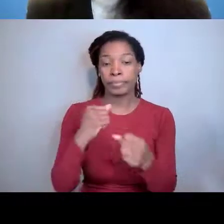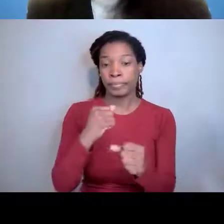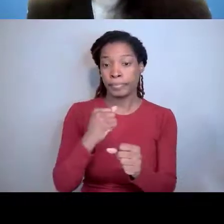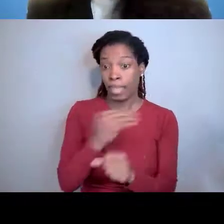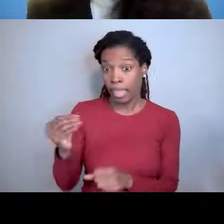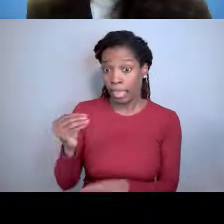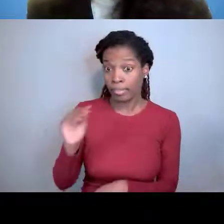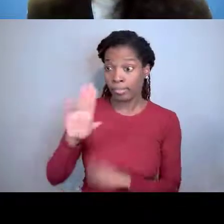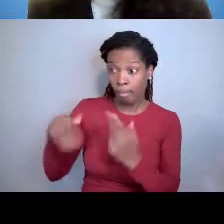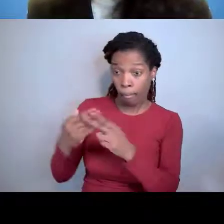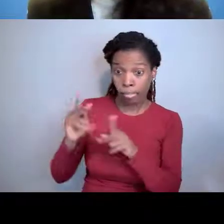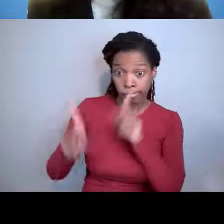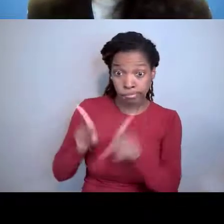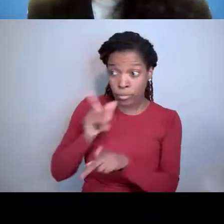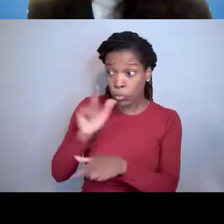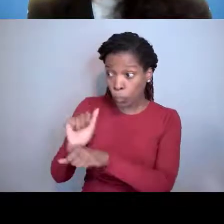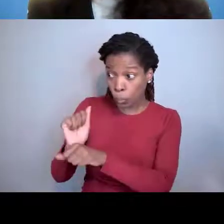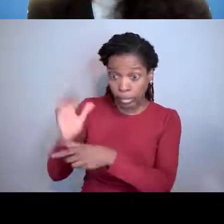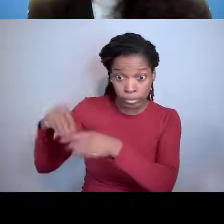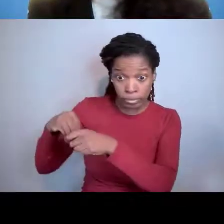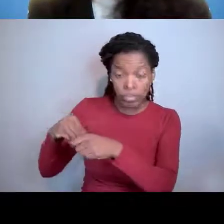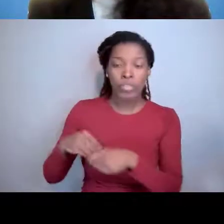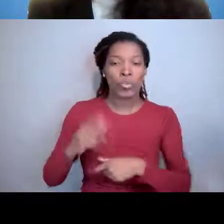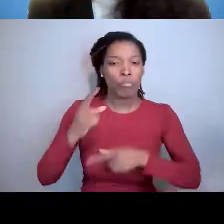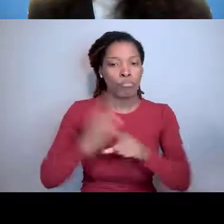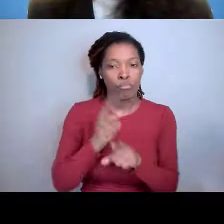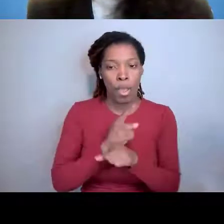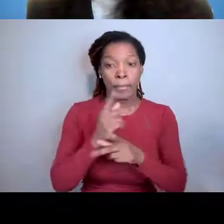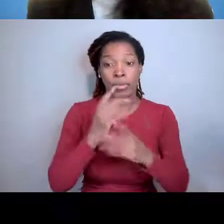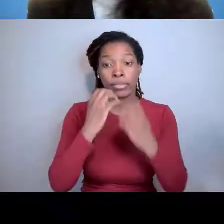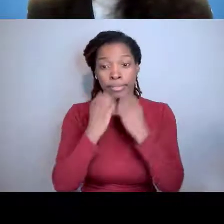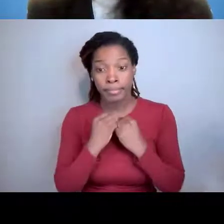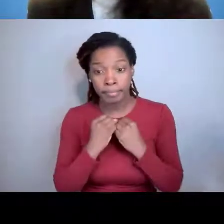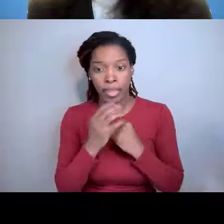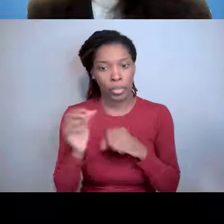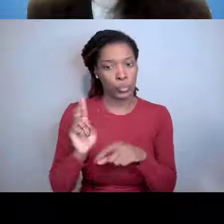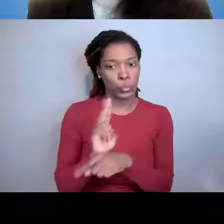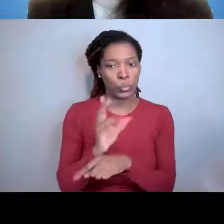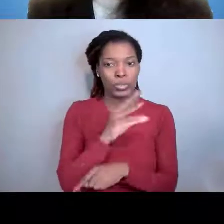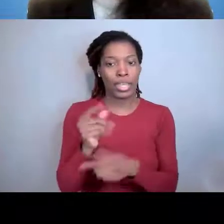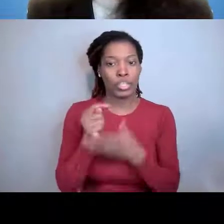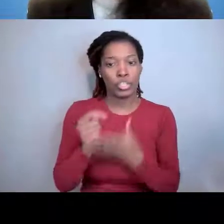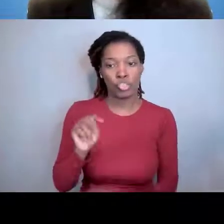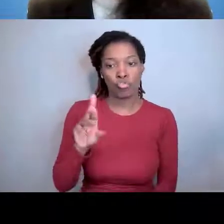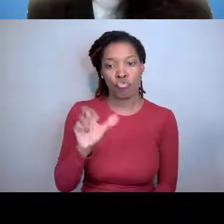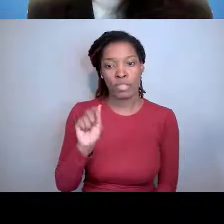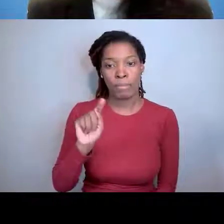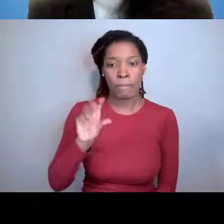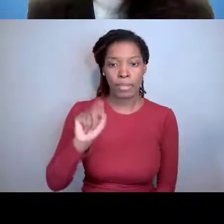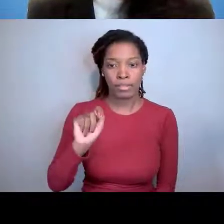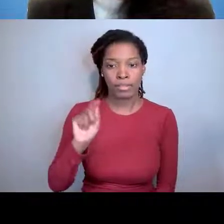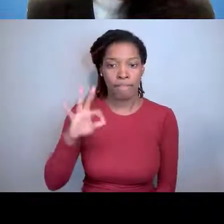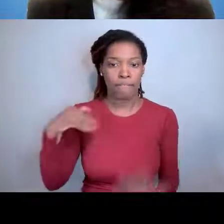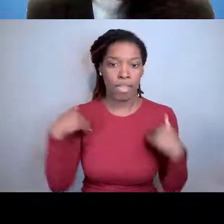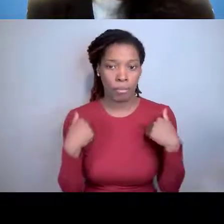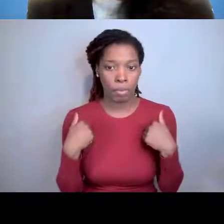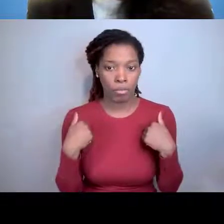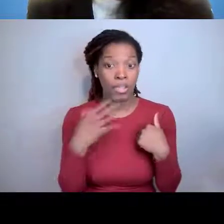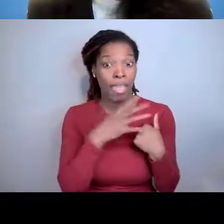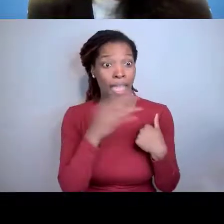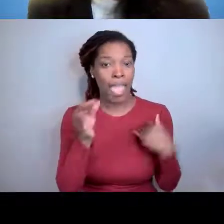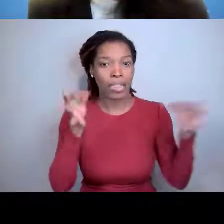personnel to the proper care and use of treatment of animal, and it describes the organization's animal care and use